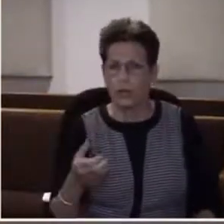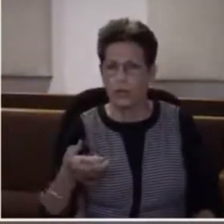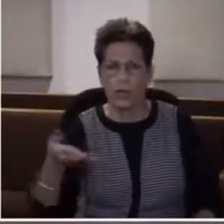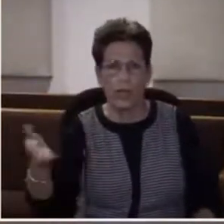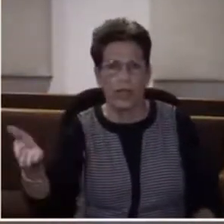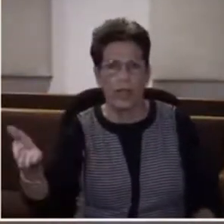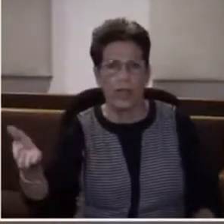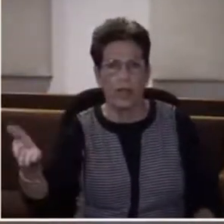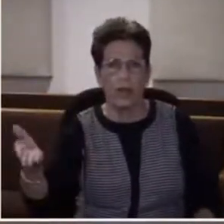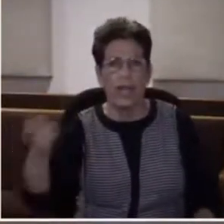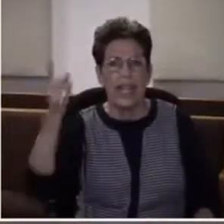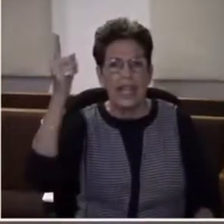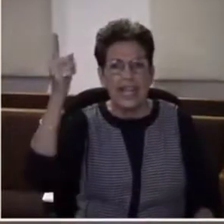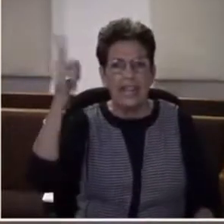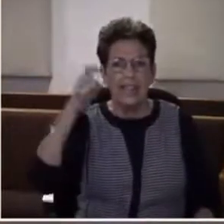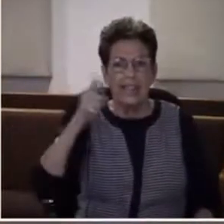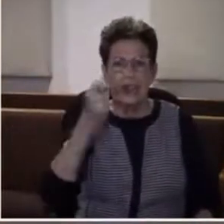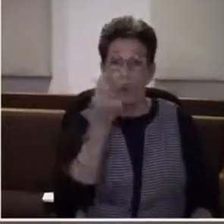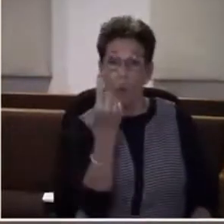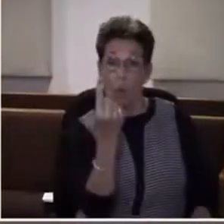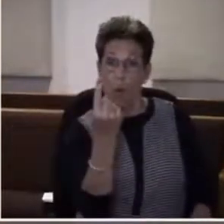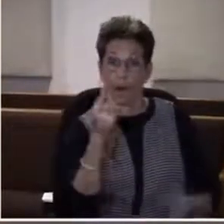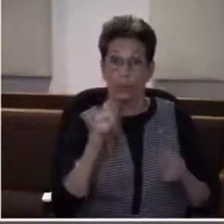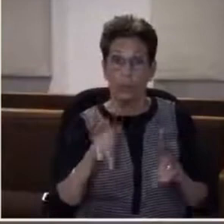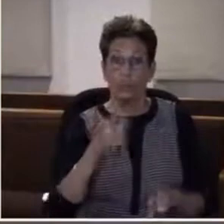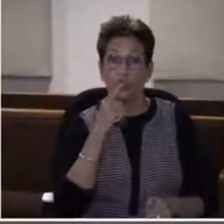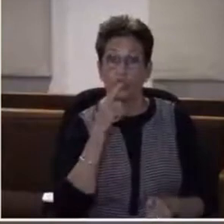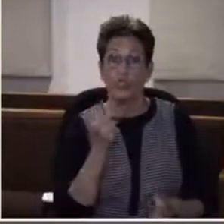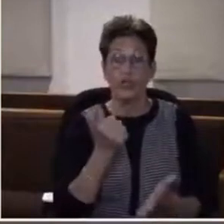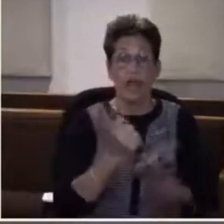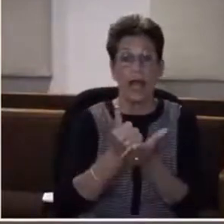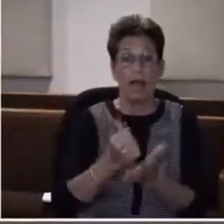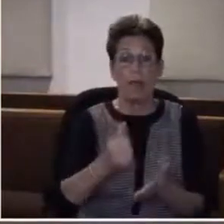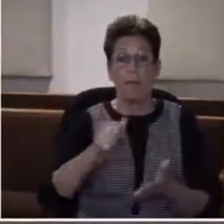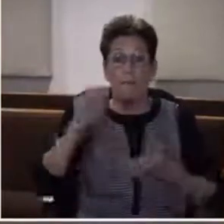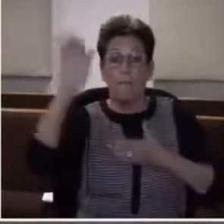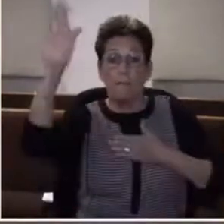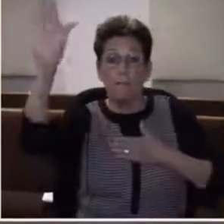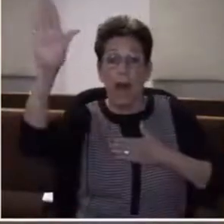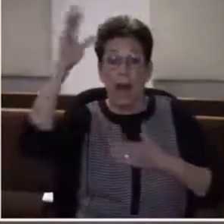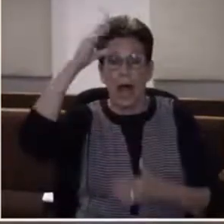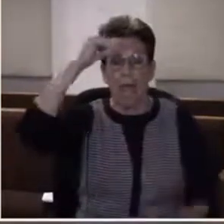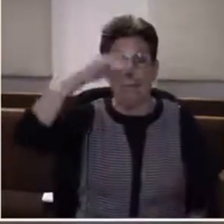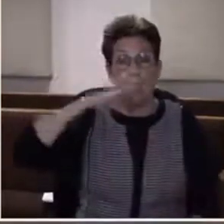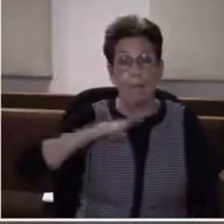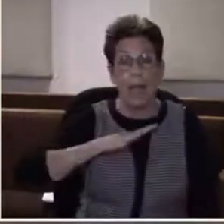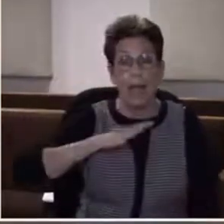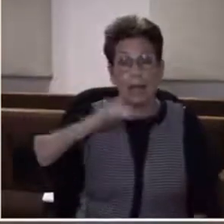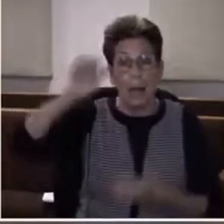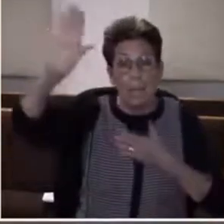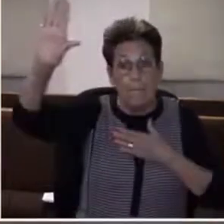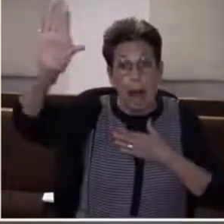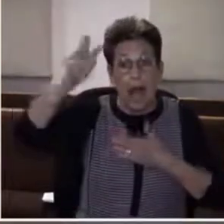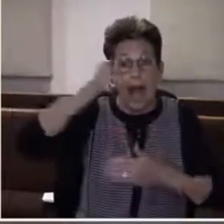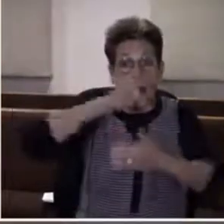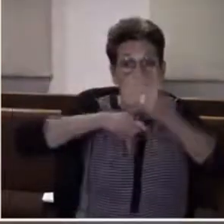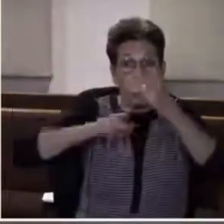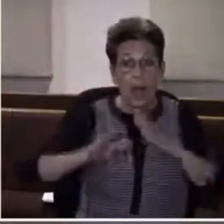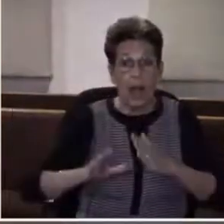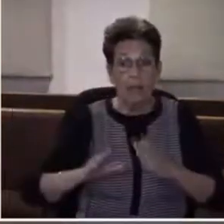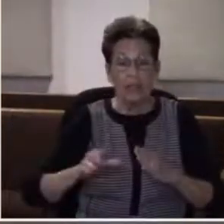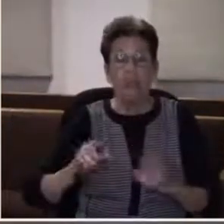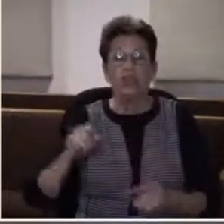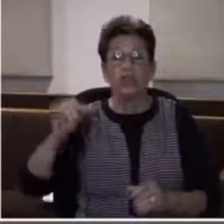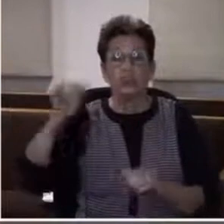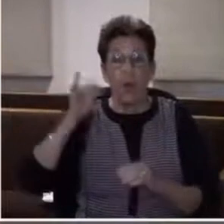needed one person that could help my man, and I couldn't find one of you in the whole place. So I went over here to some widow woman who everybody thinks her